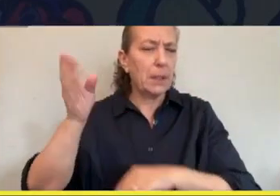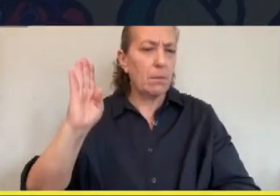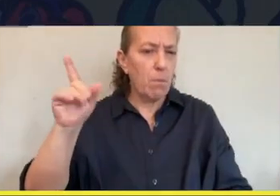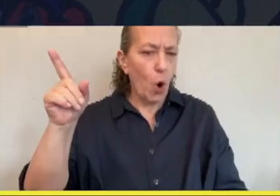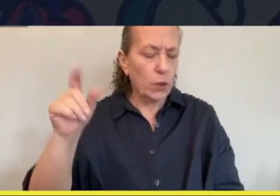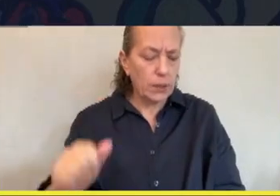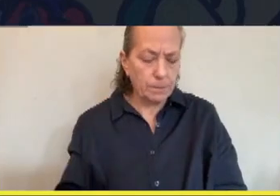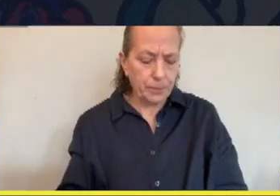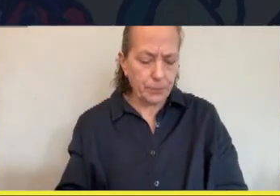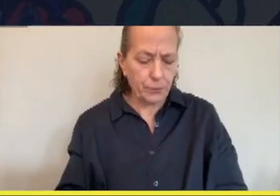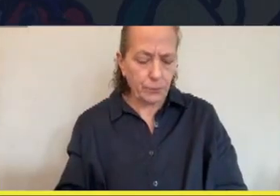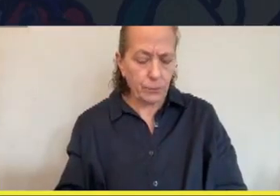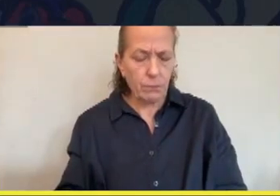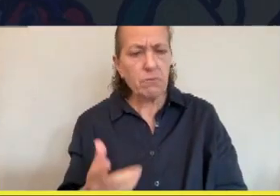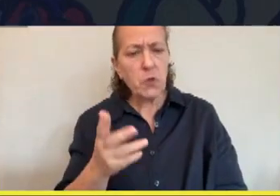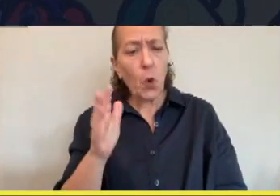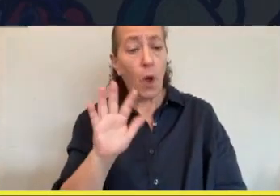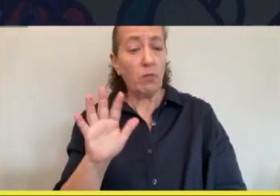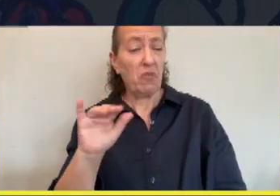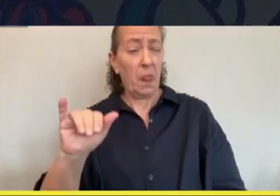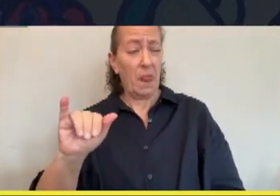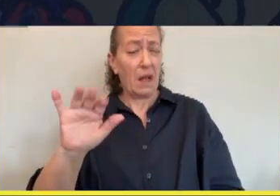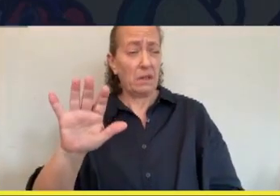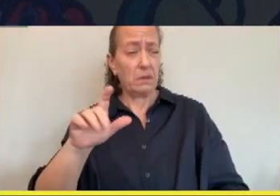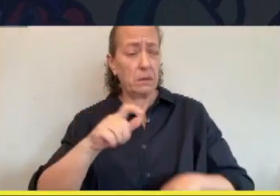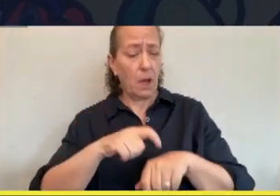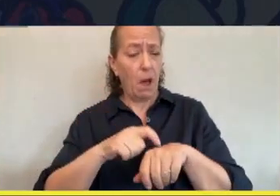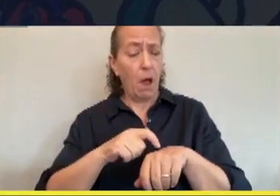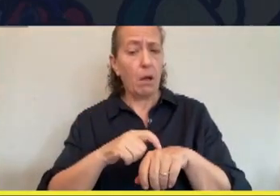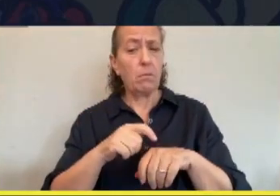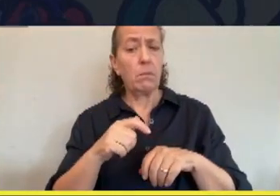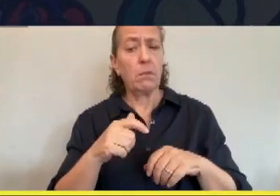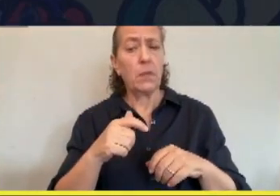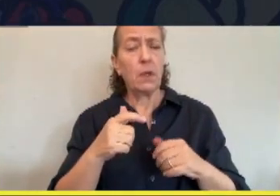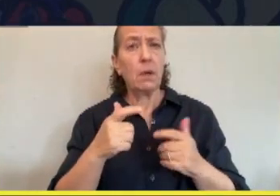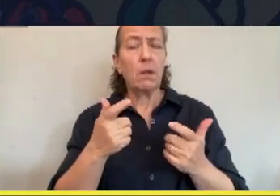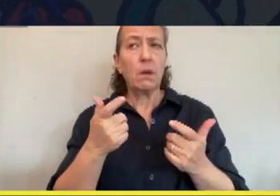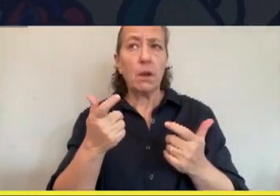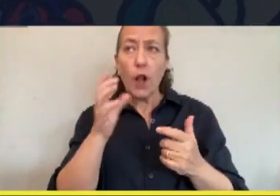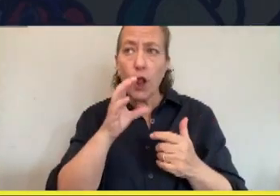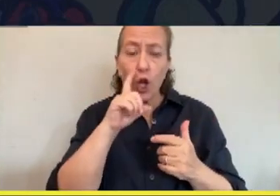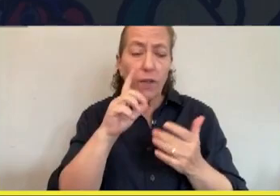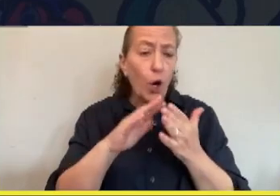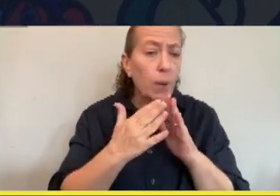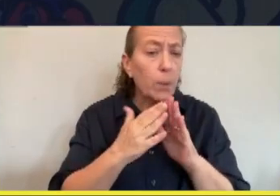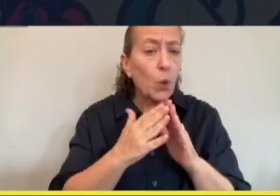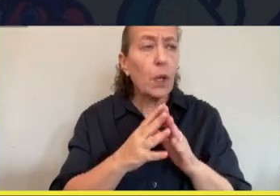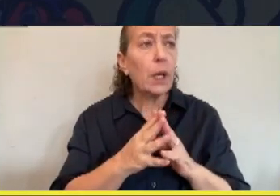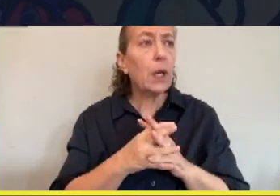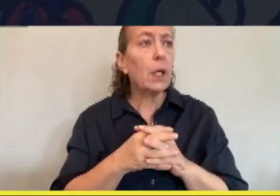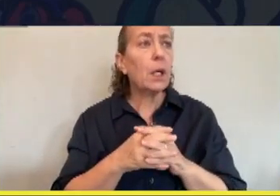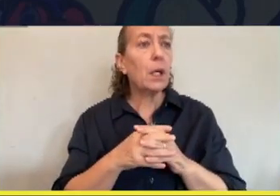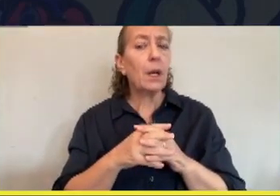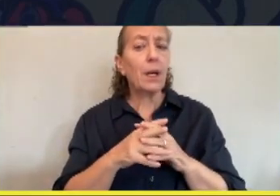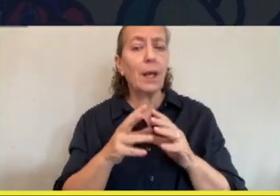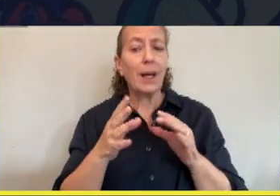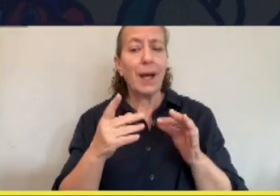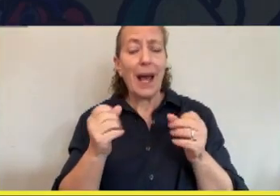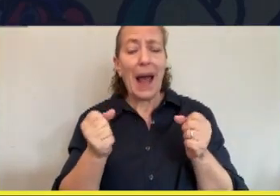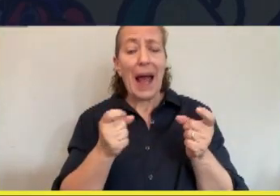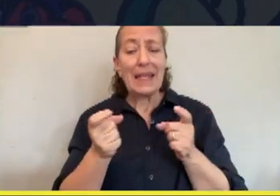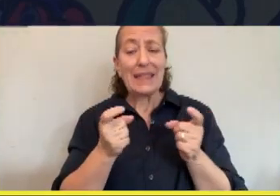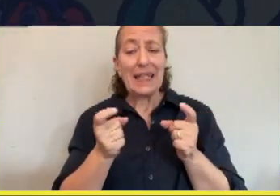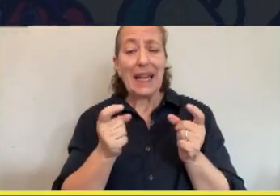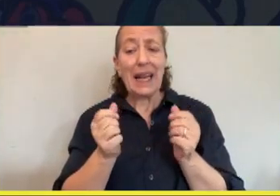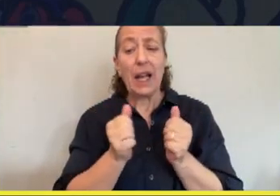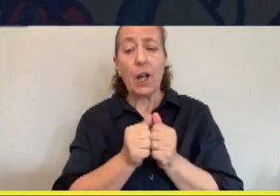that same time period, as a way of finding community and of dealing with my feelings of being a disabled person in this